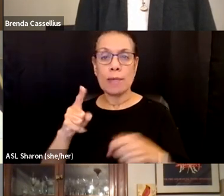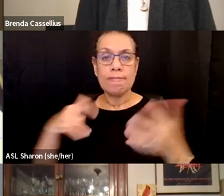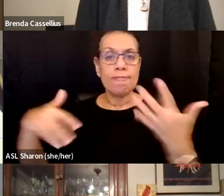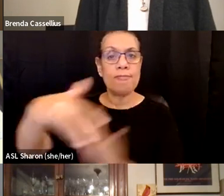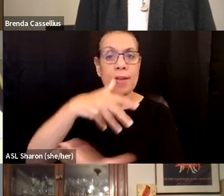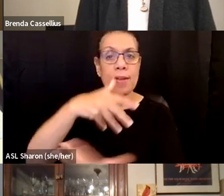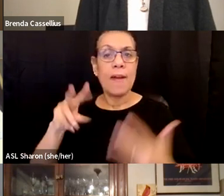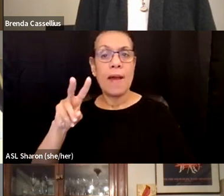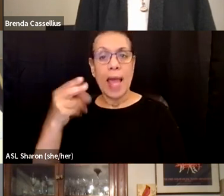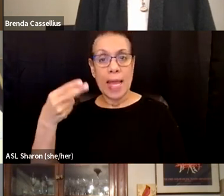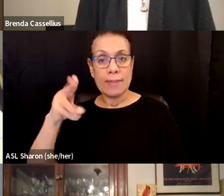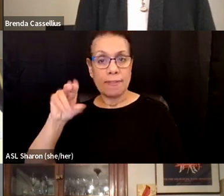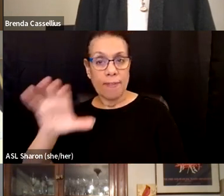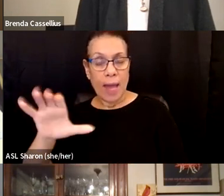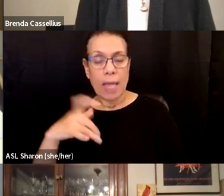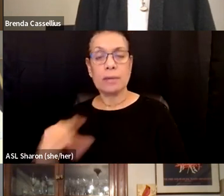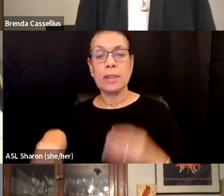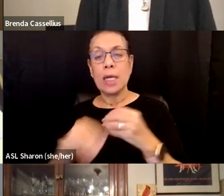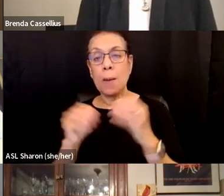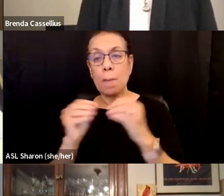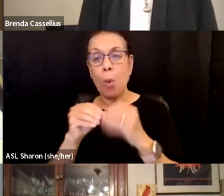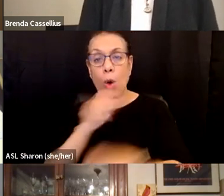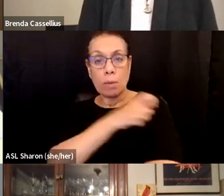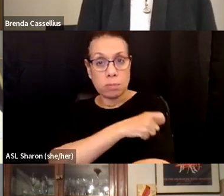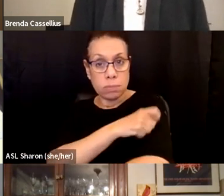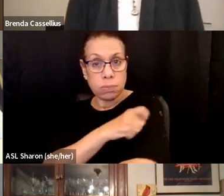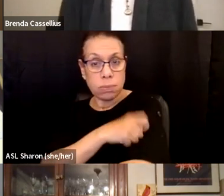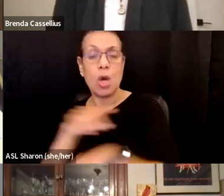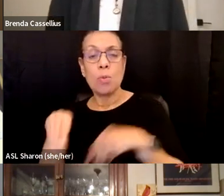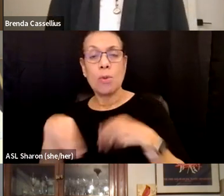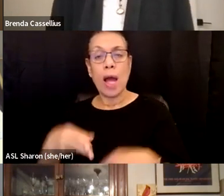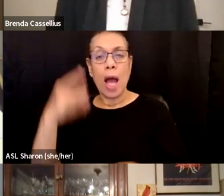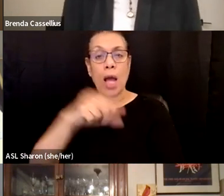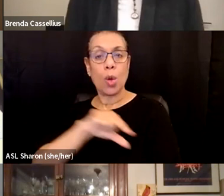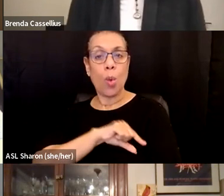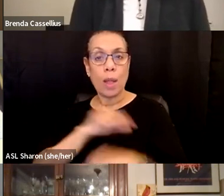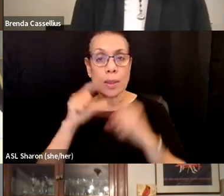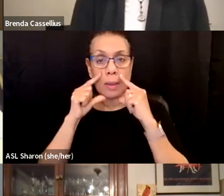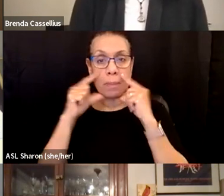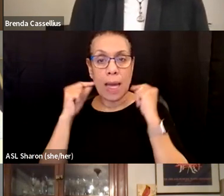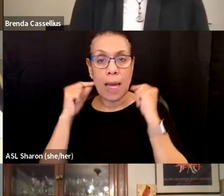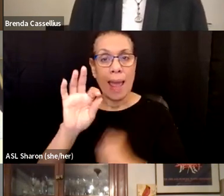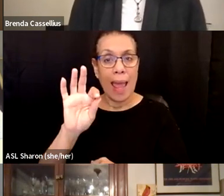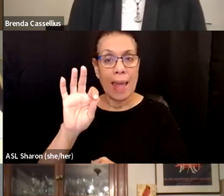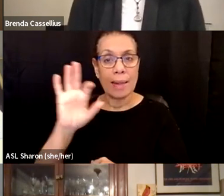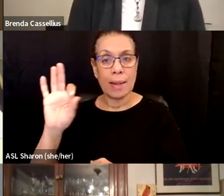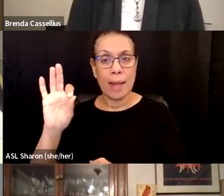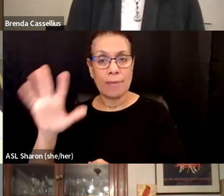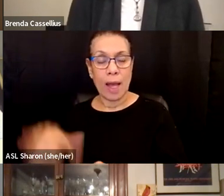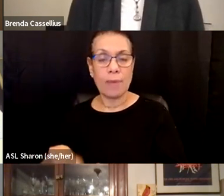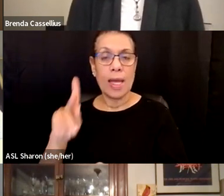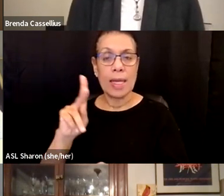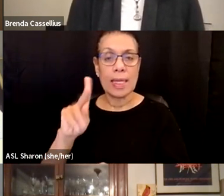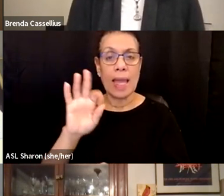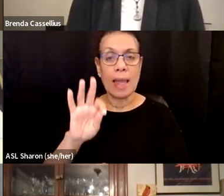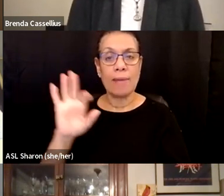school outbreaks increasing access to vaccinations and providing high quality masks n95s and kf-94s